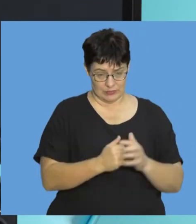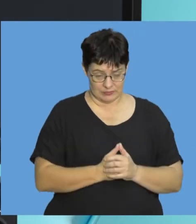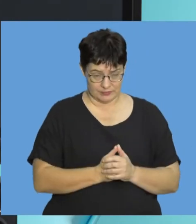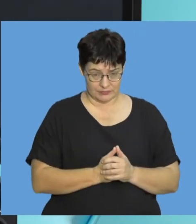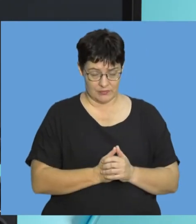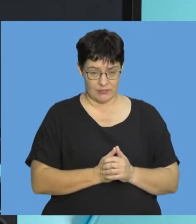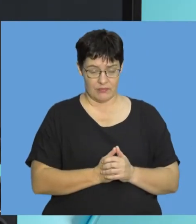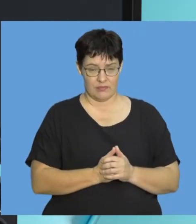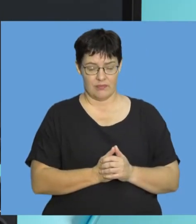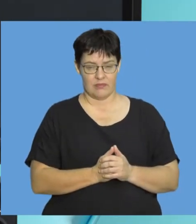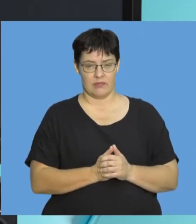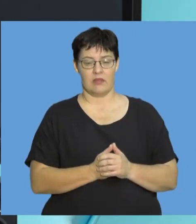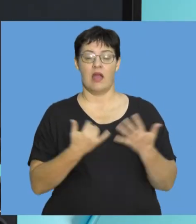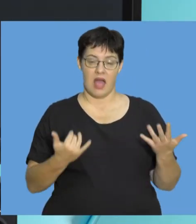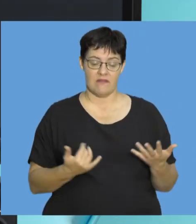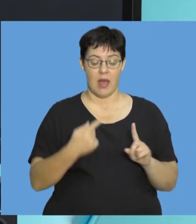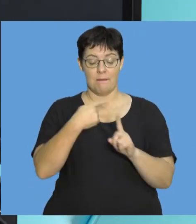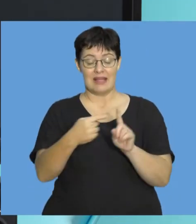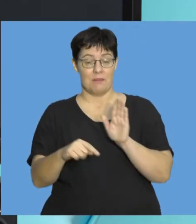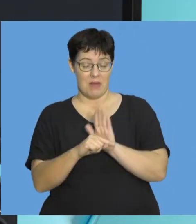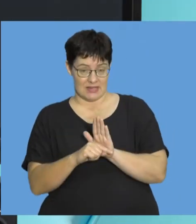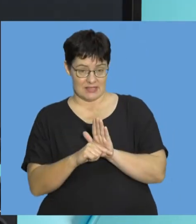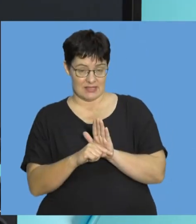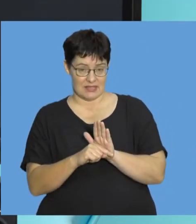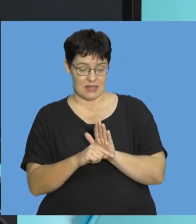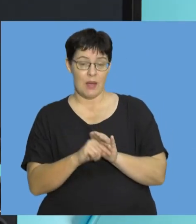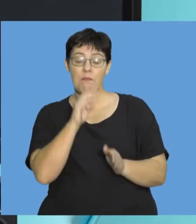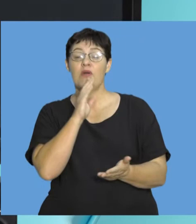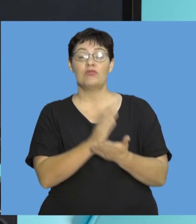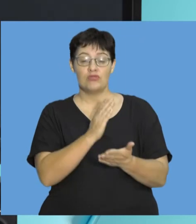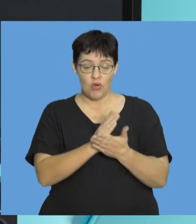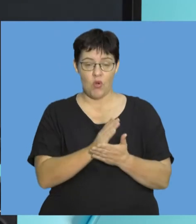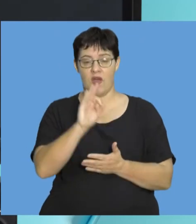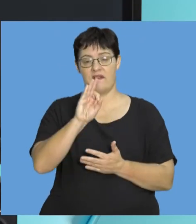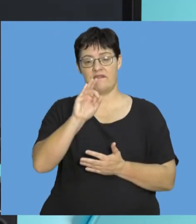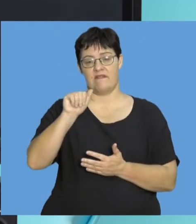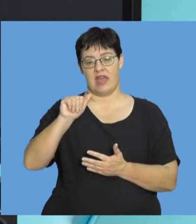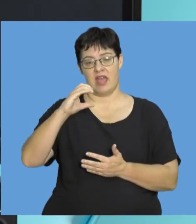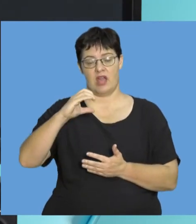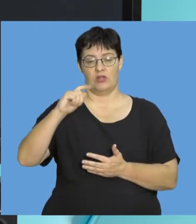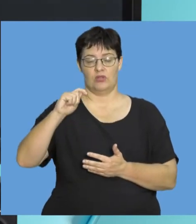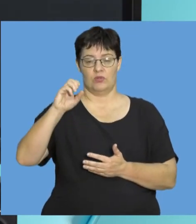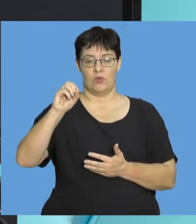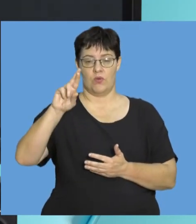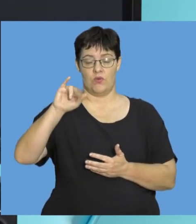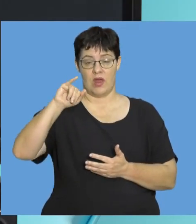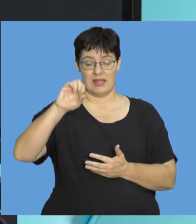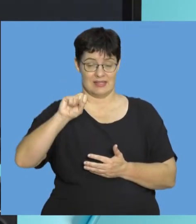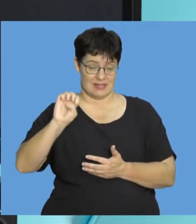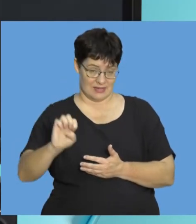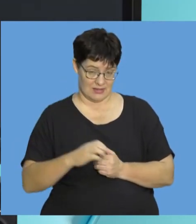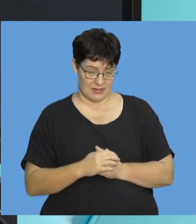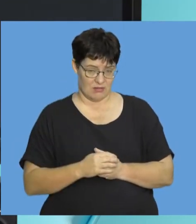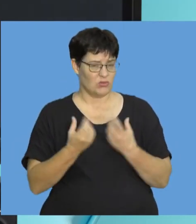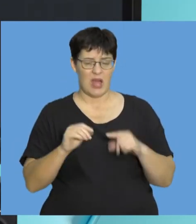cancel with another one, right? When there is a plus and a minus, you make sure that you factorize, right? You factorize